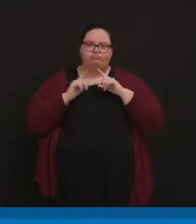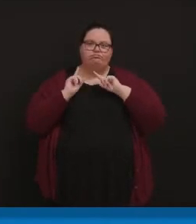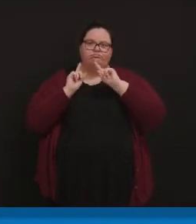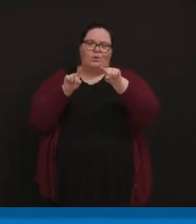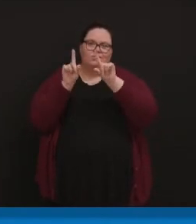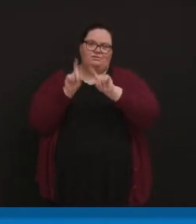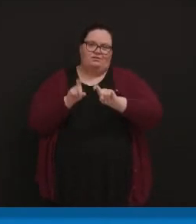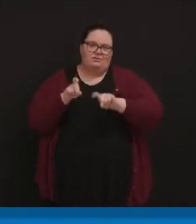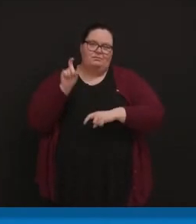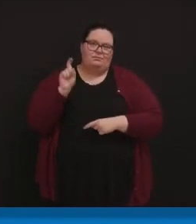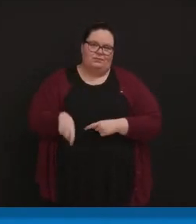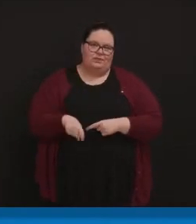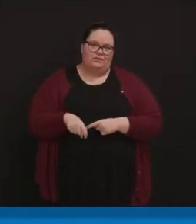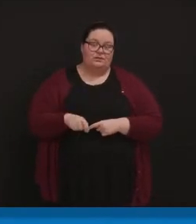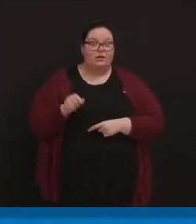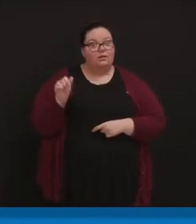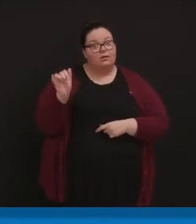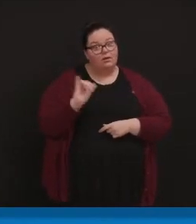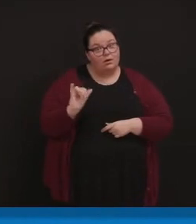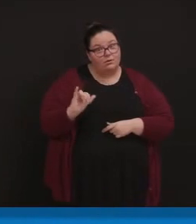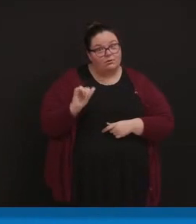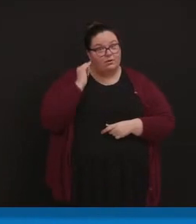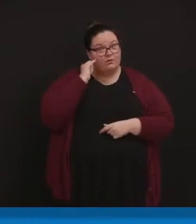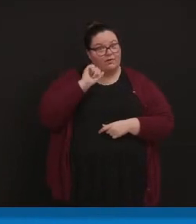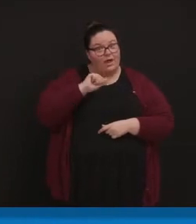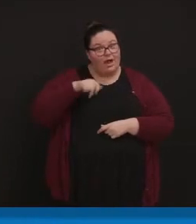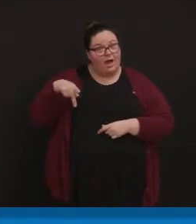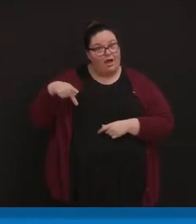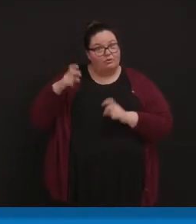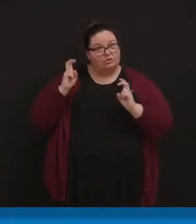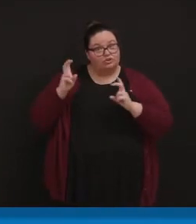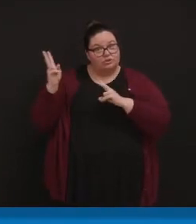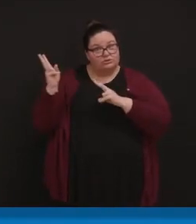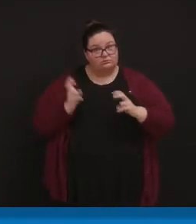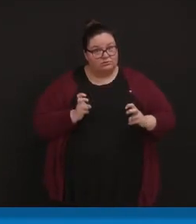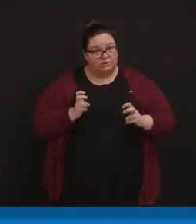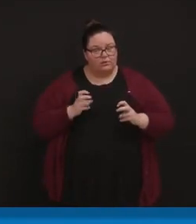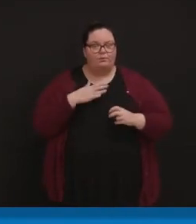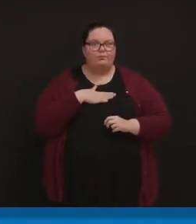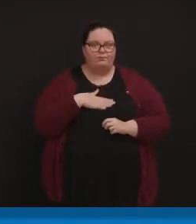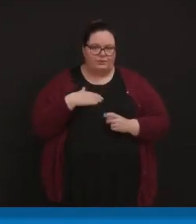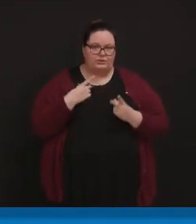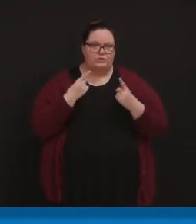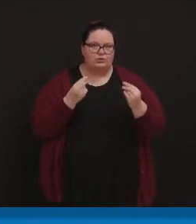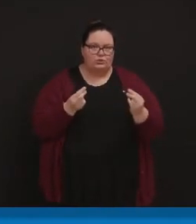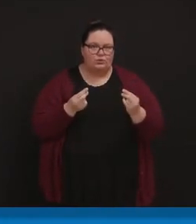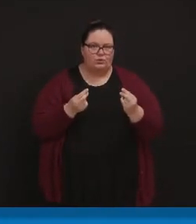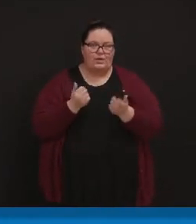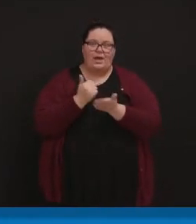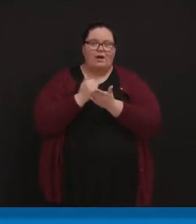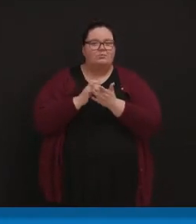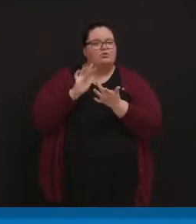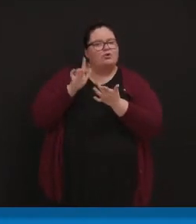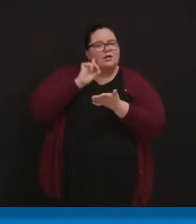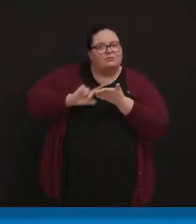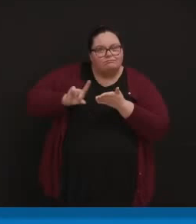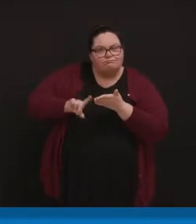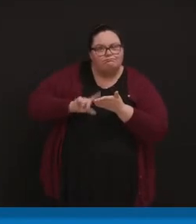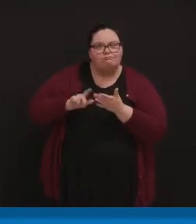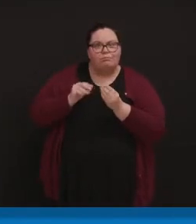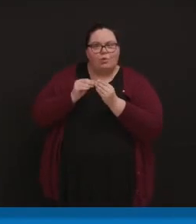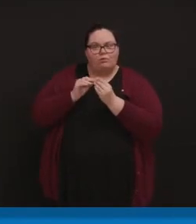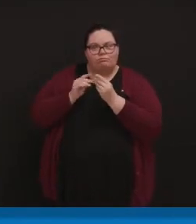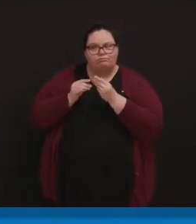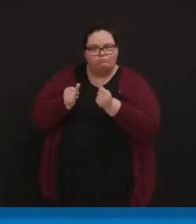COVID Alert app to your phone. This will greatly assist in our contact tracing teams to swiftly identify contacts and get them into